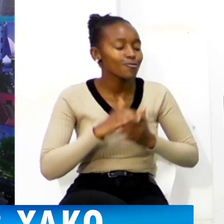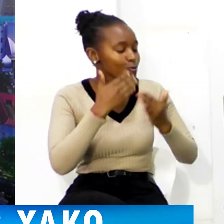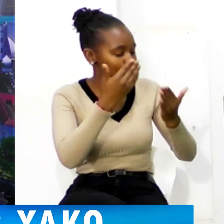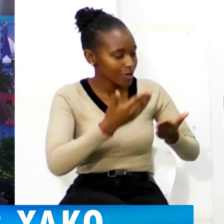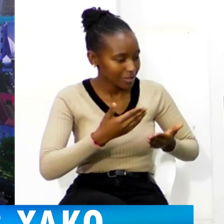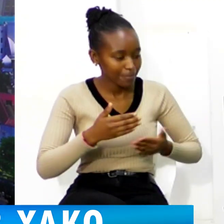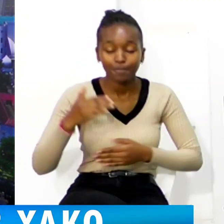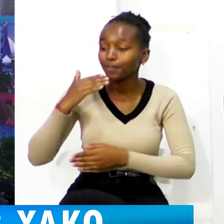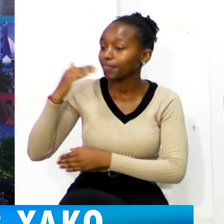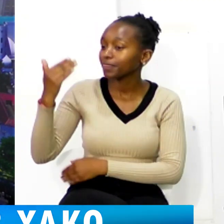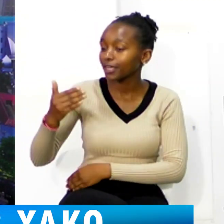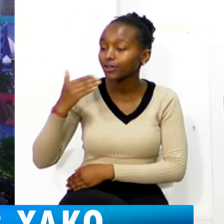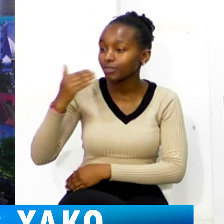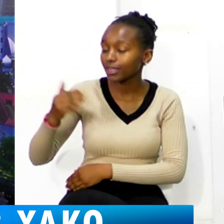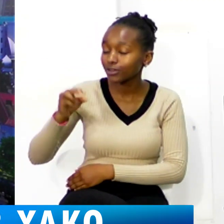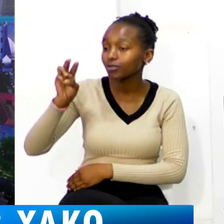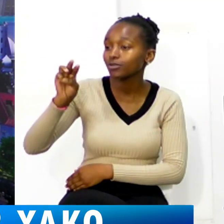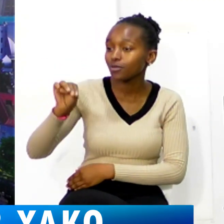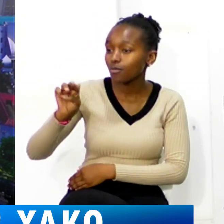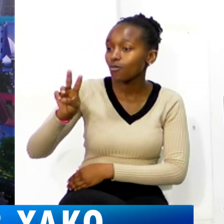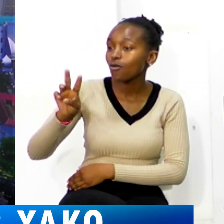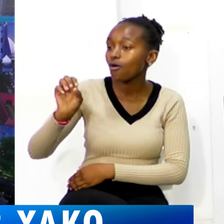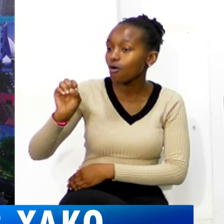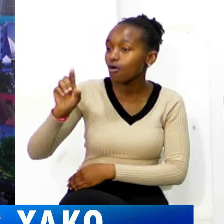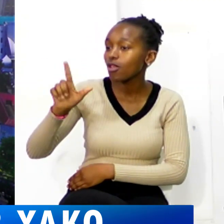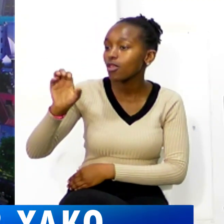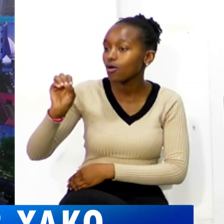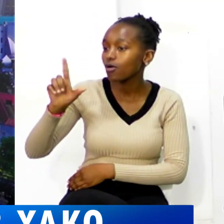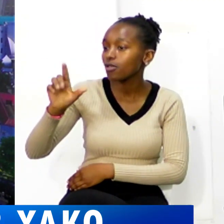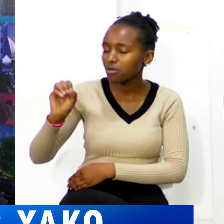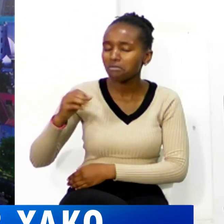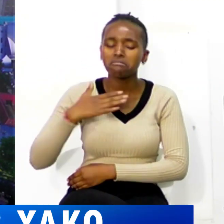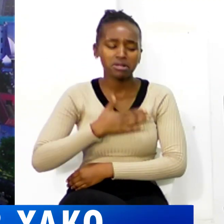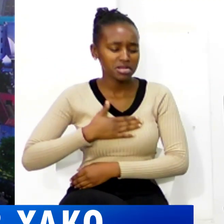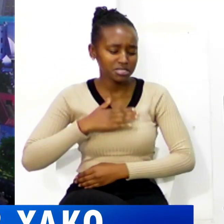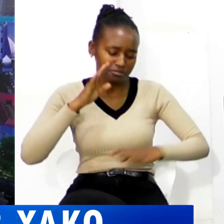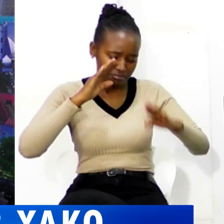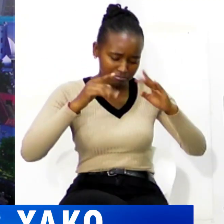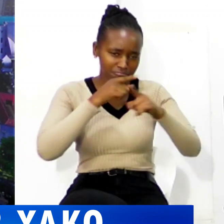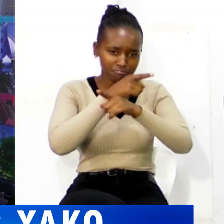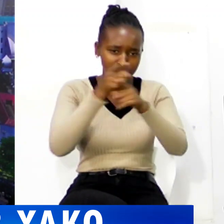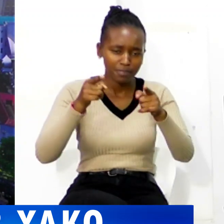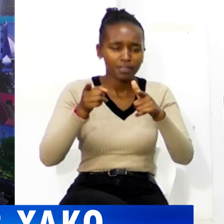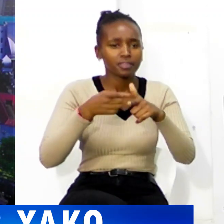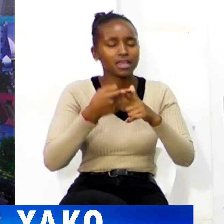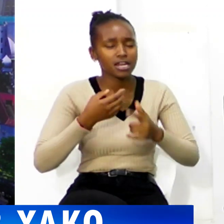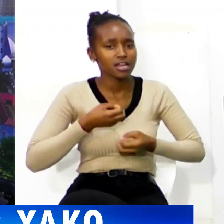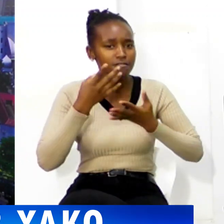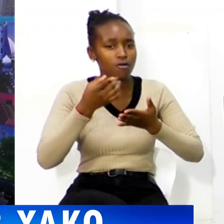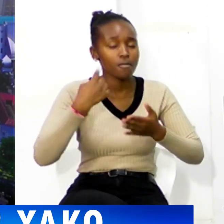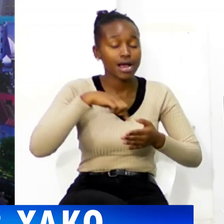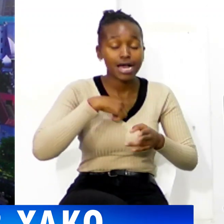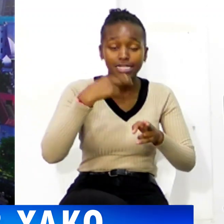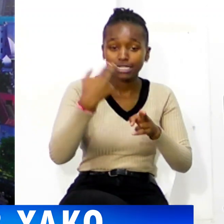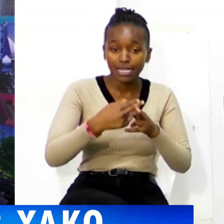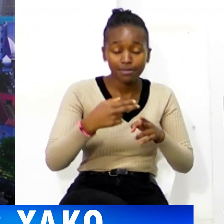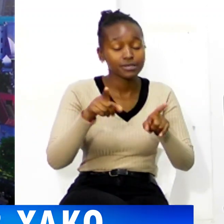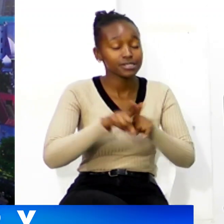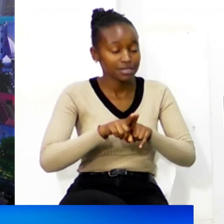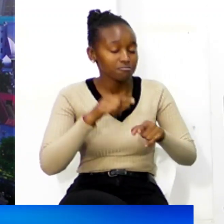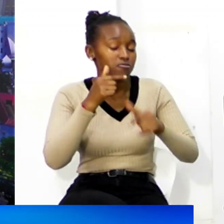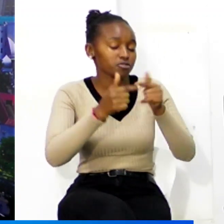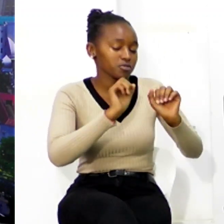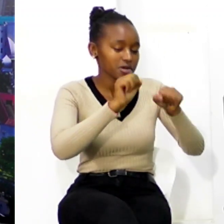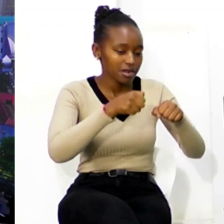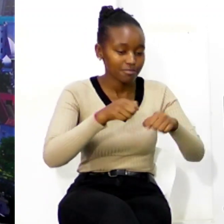you Mwololo. Yeah, you can say hi to the viewer and tell us your name as we begin.